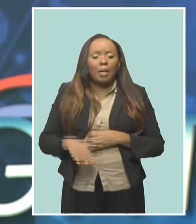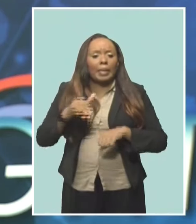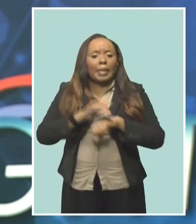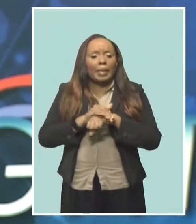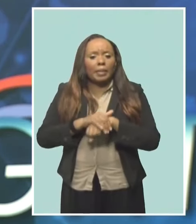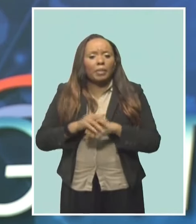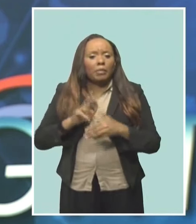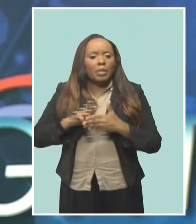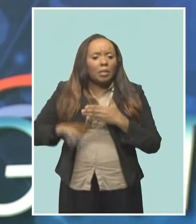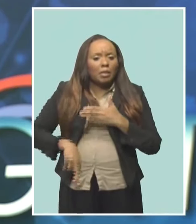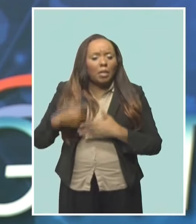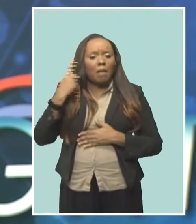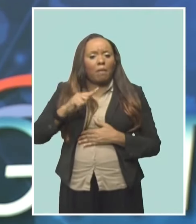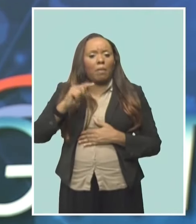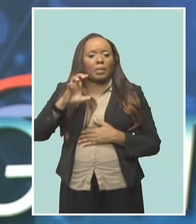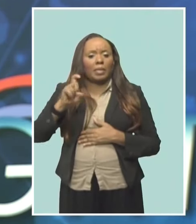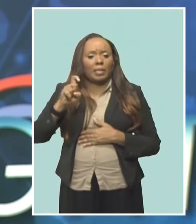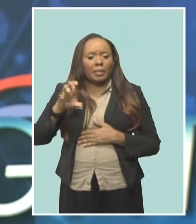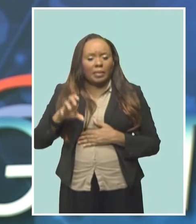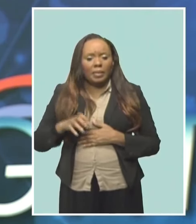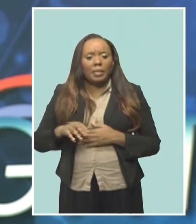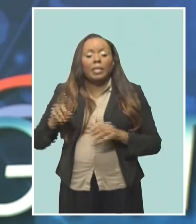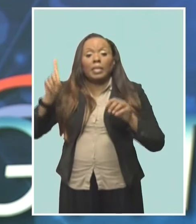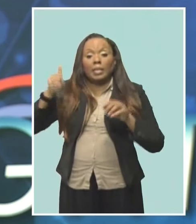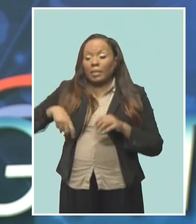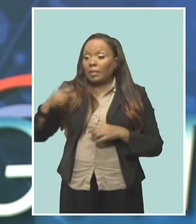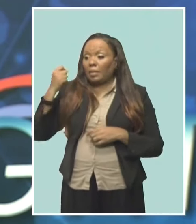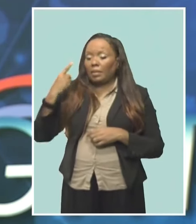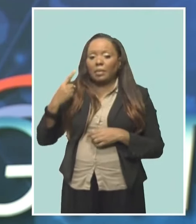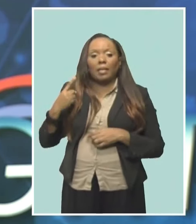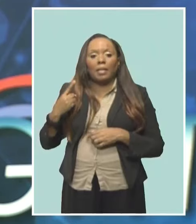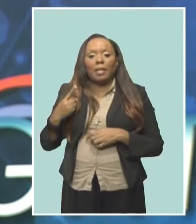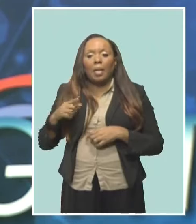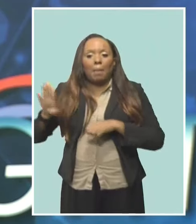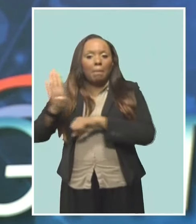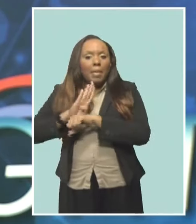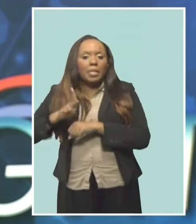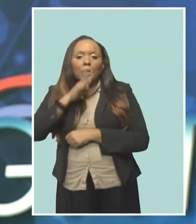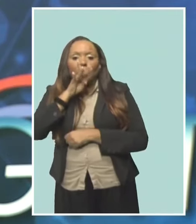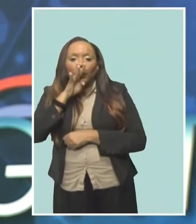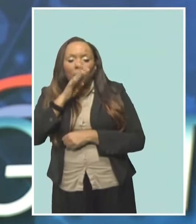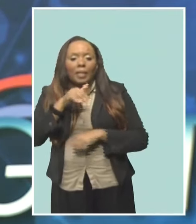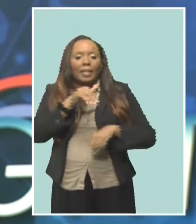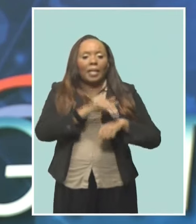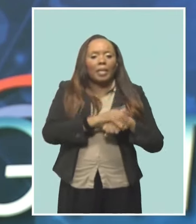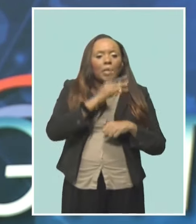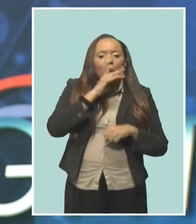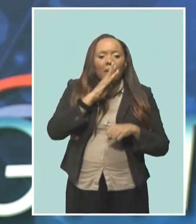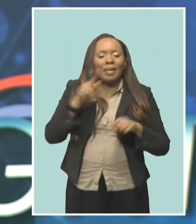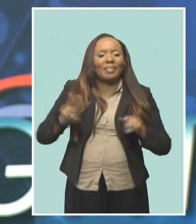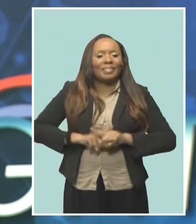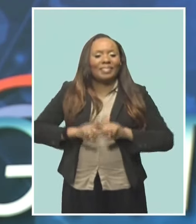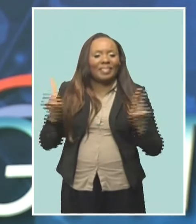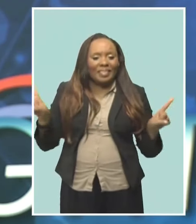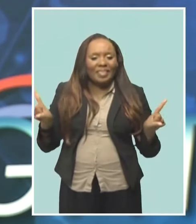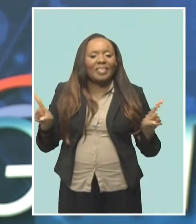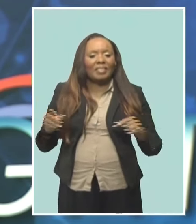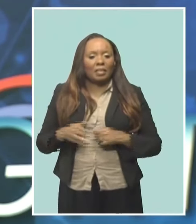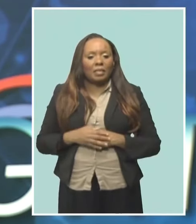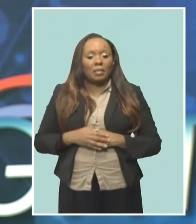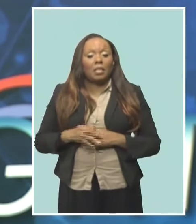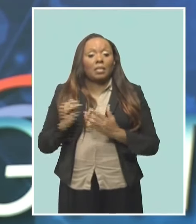important to explain to students the differences in the structure of the two languages. She was a guest on Morning Barbados ahead of International Literacy